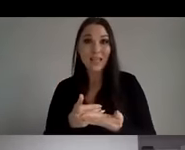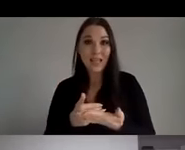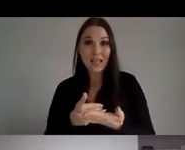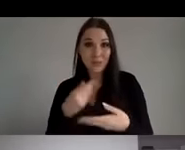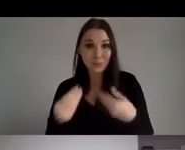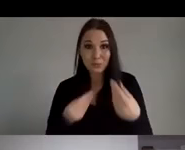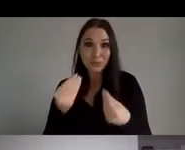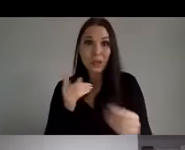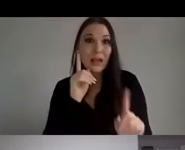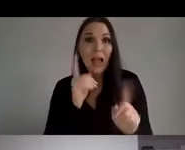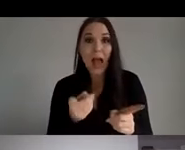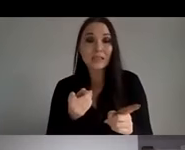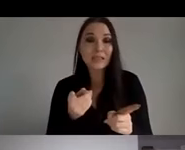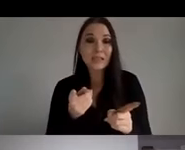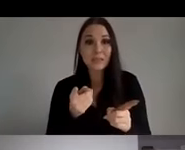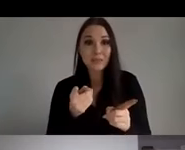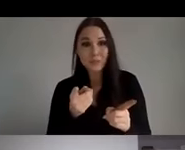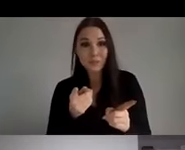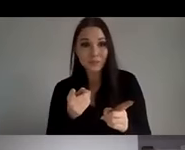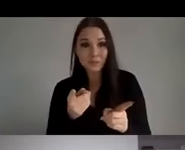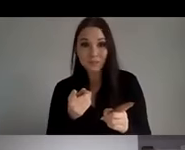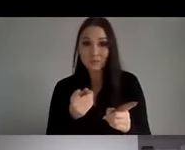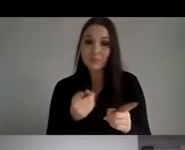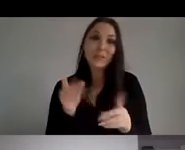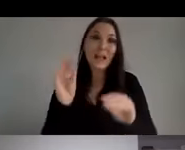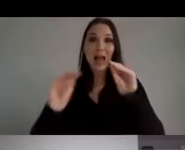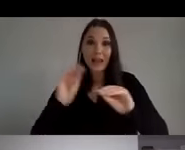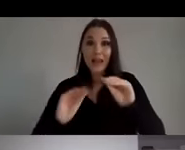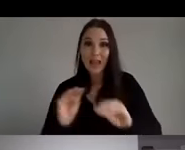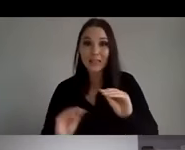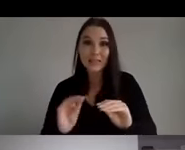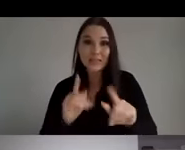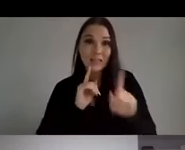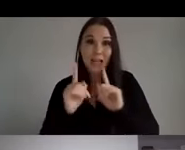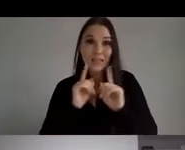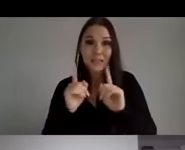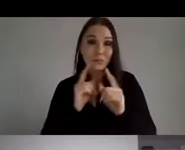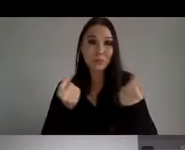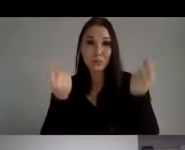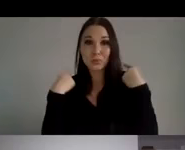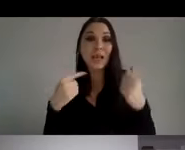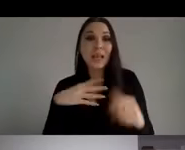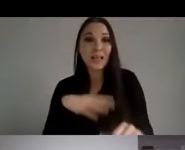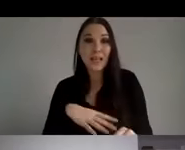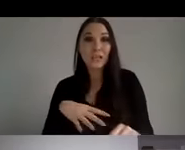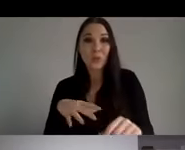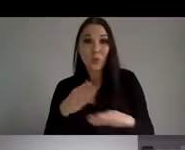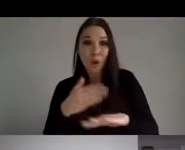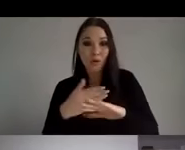you can't do the 10 to the power 9 assertion that it's going to work in that